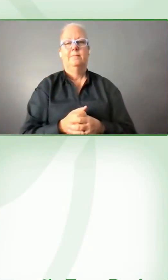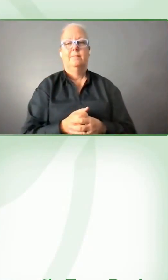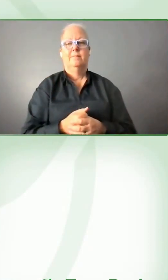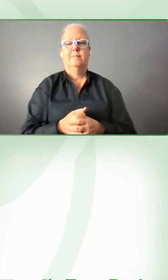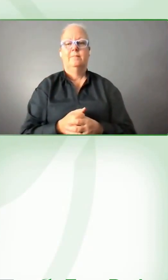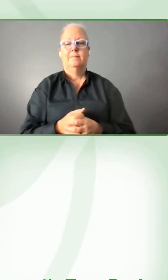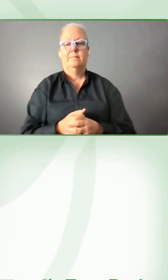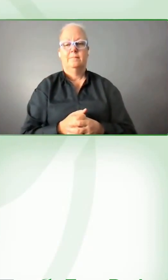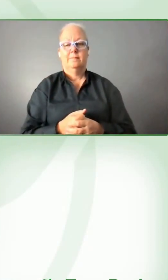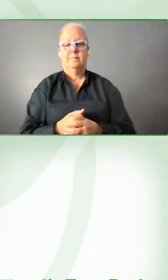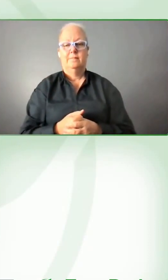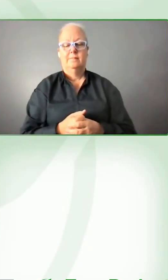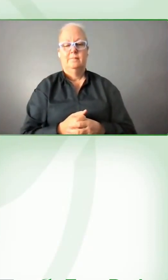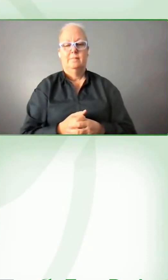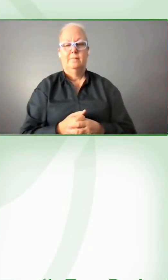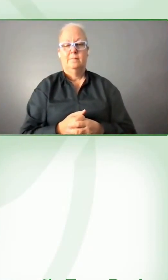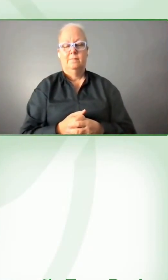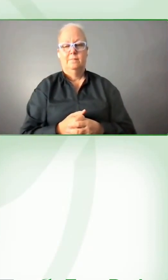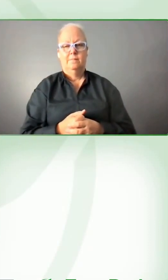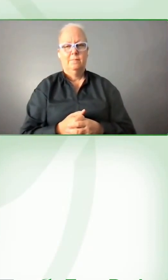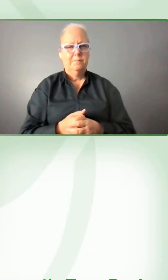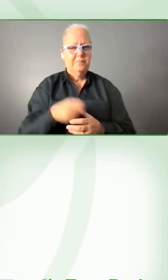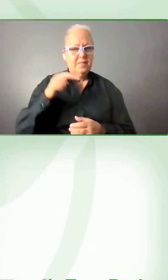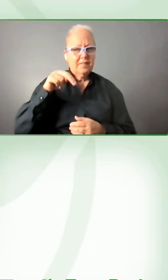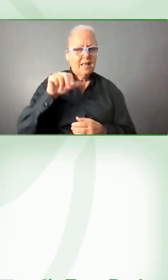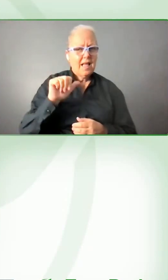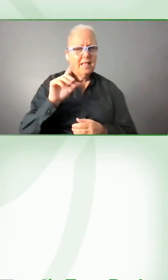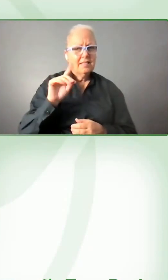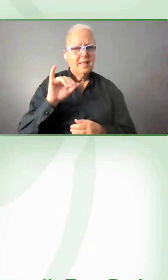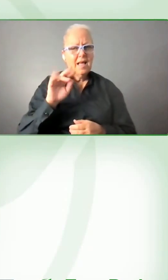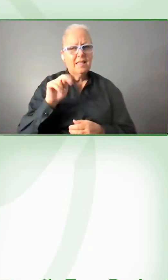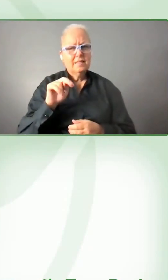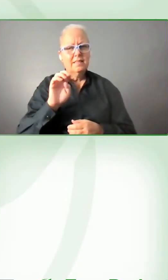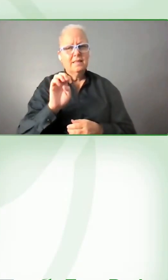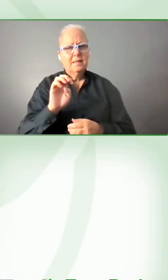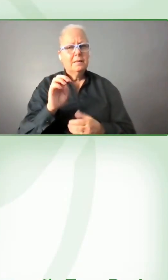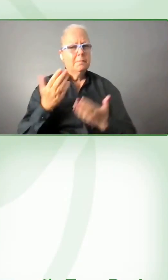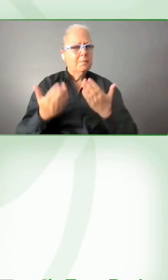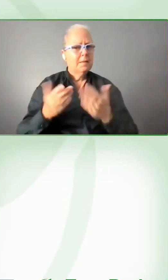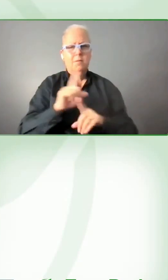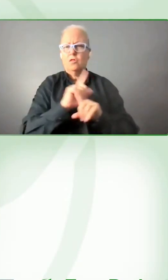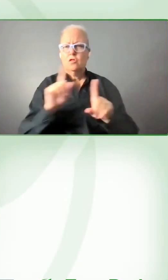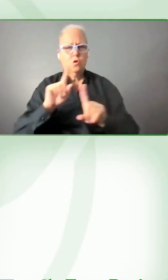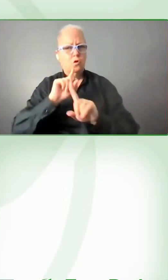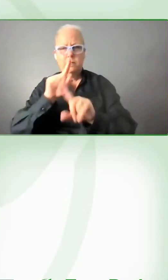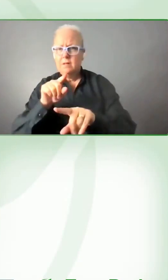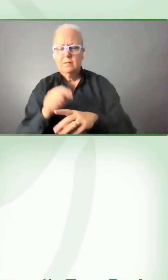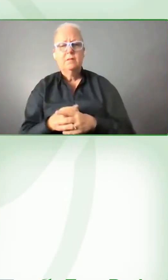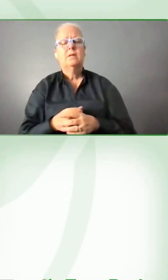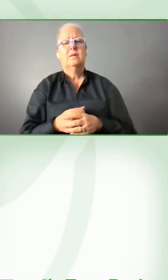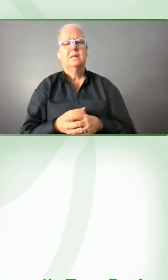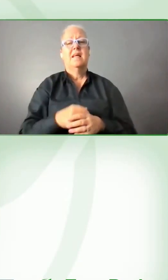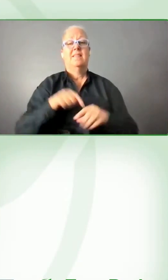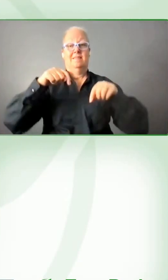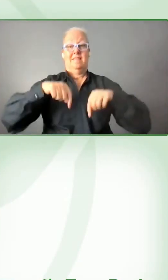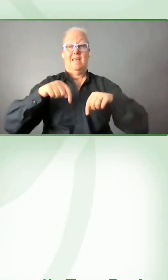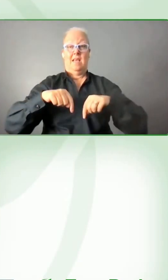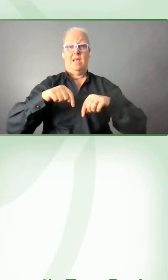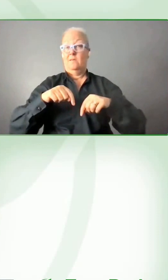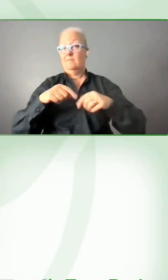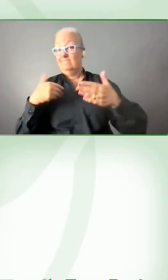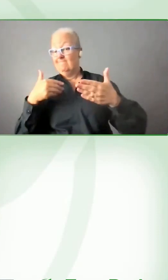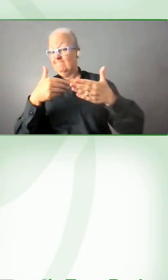I think Nadine does not have a comment at this time. We have about 6 minutes